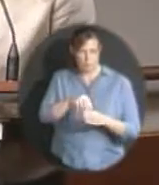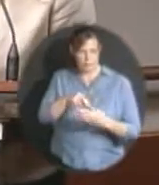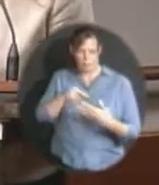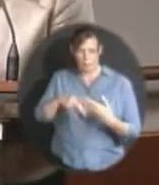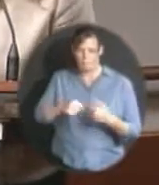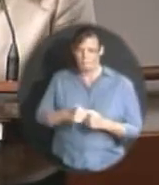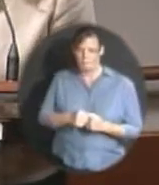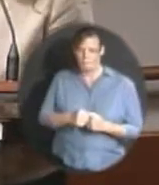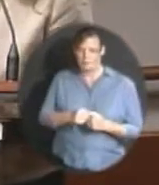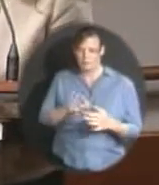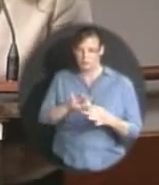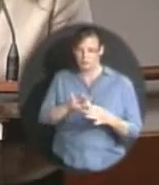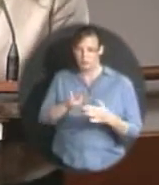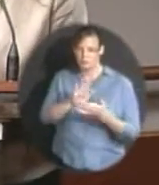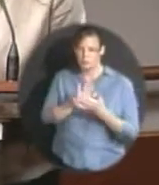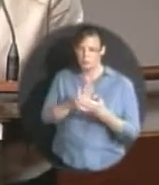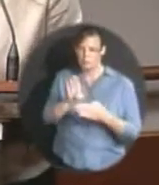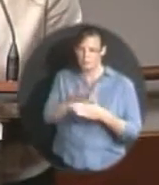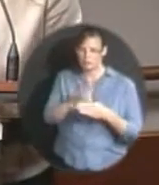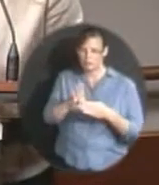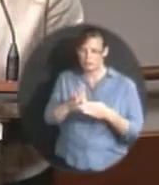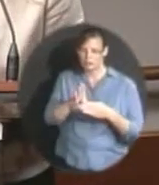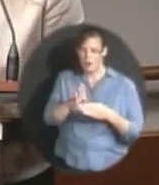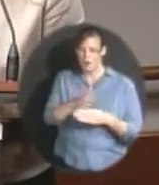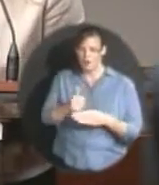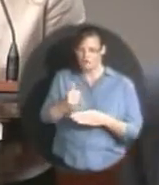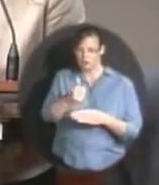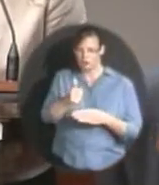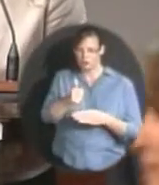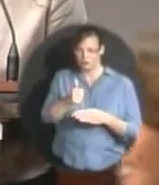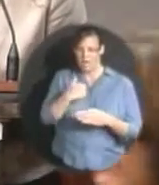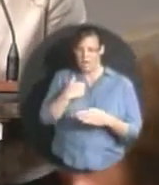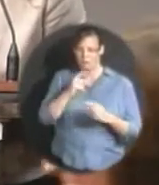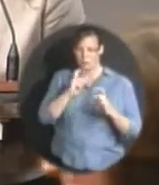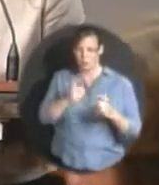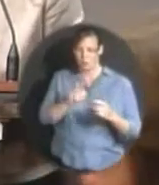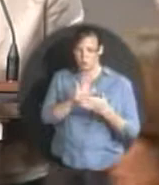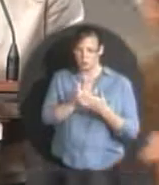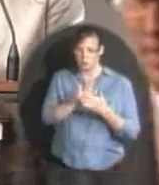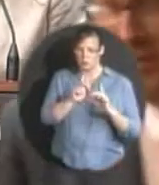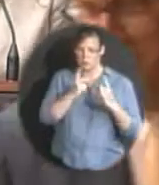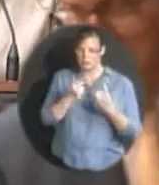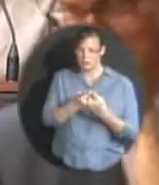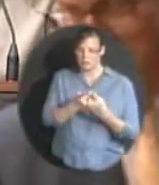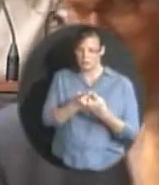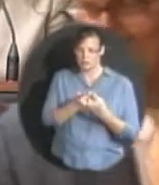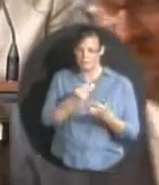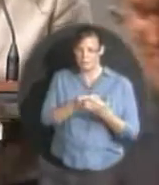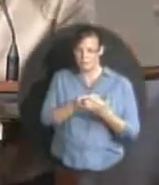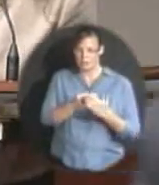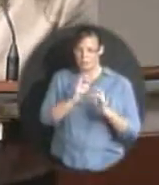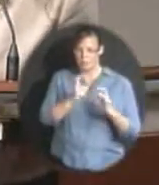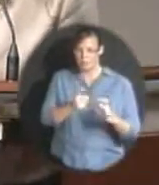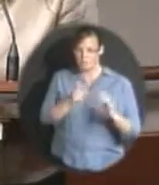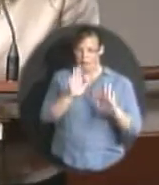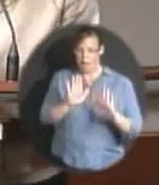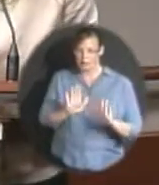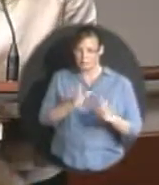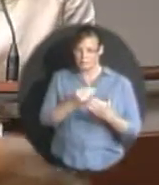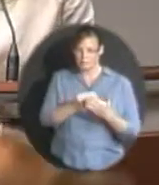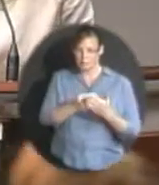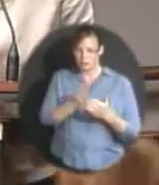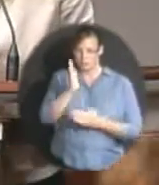The Association of School Business Officials International, or ASBO, has awarded the school district its Meritorious Budget Award for excellence in